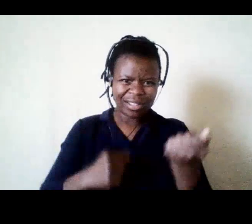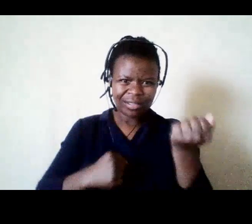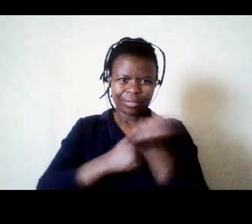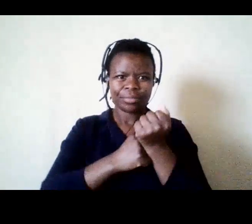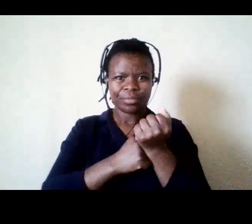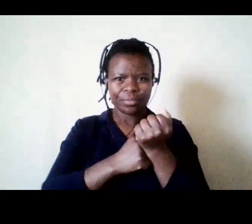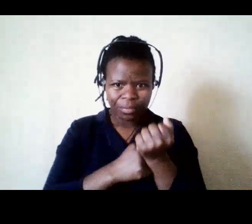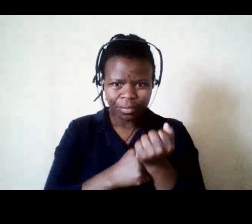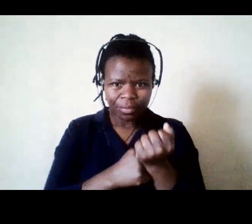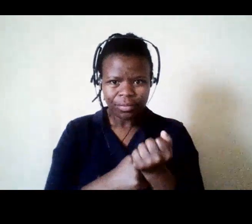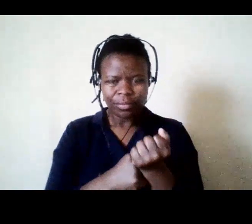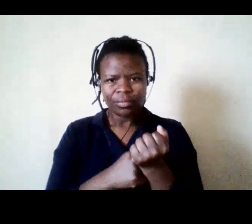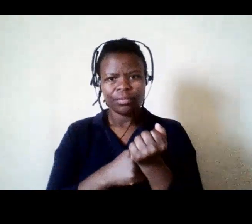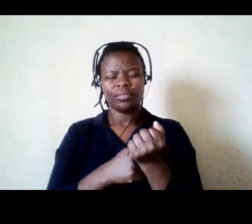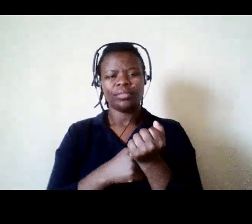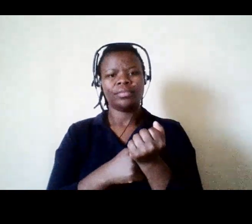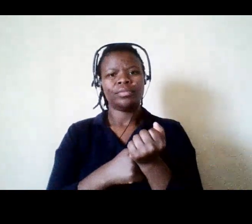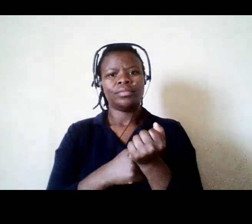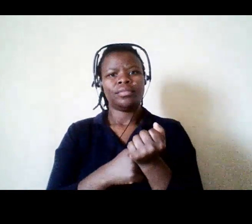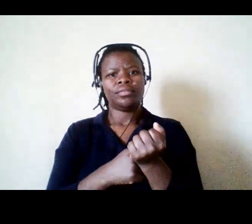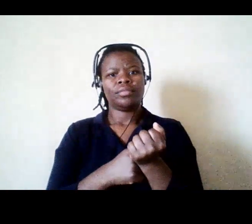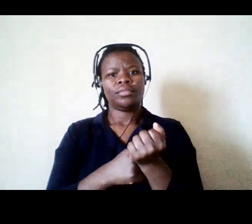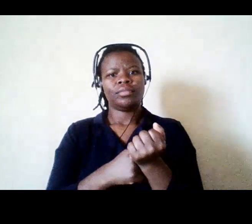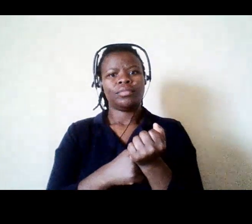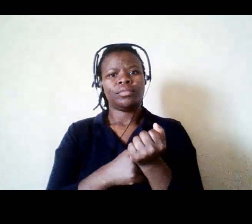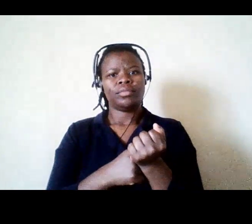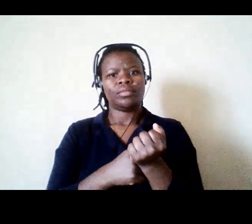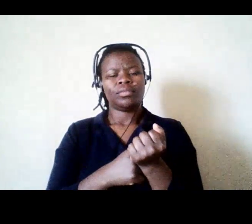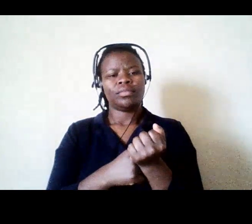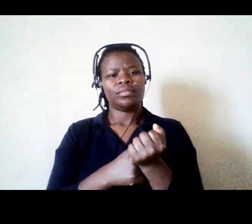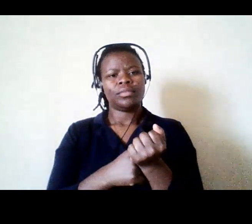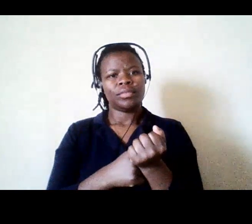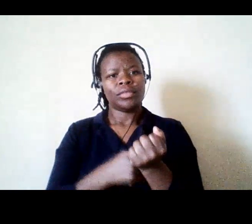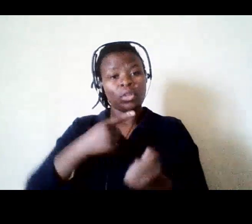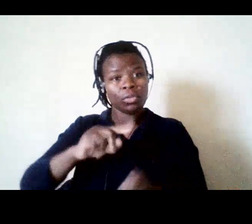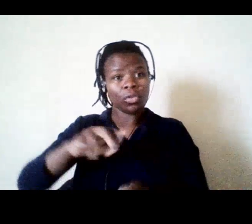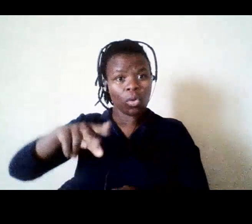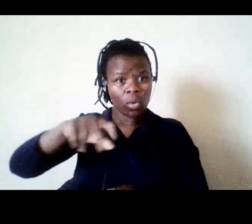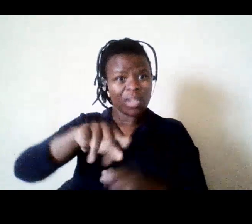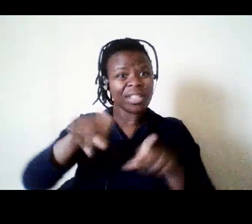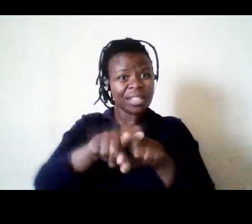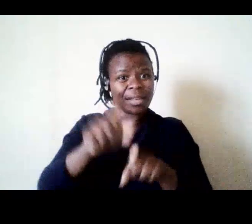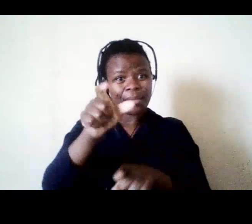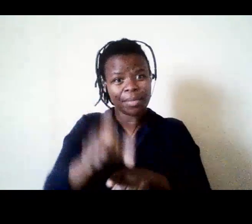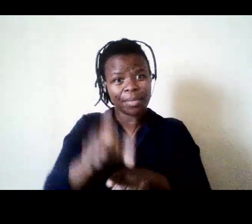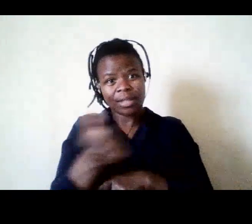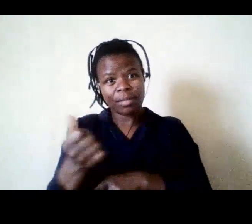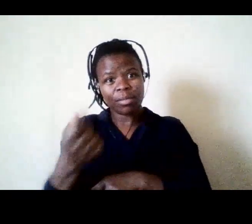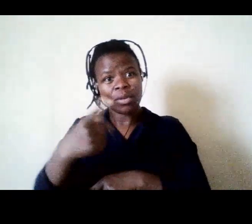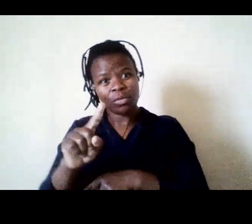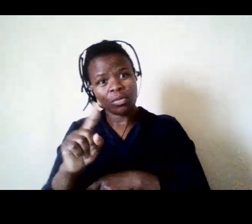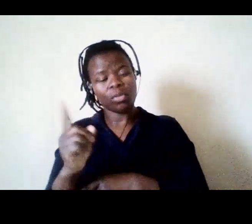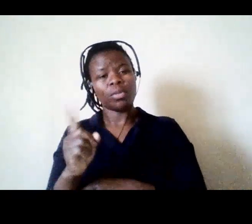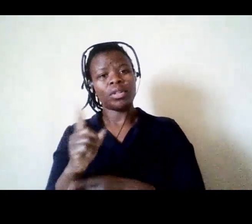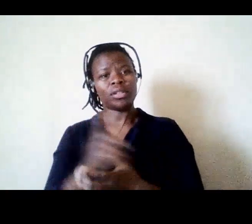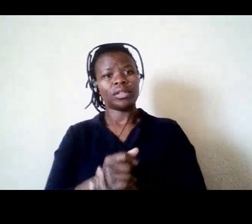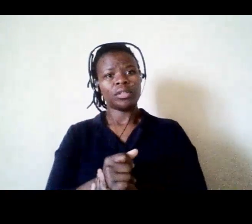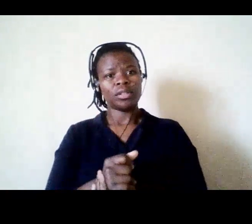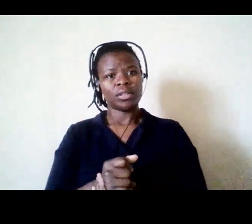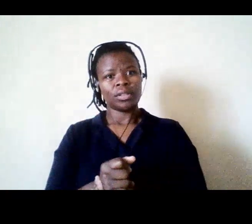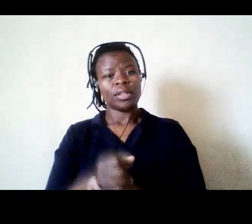support him, so for walking, and someone to also support him during the